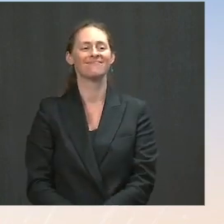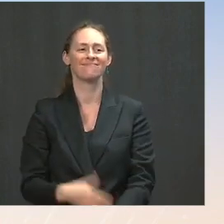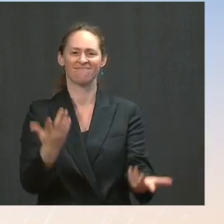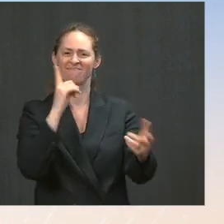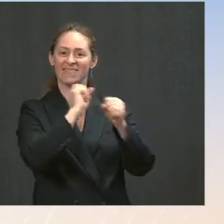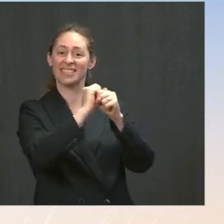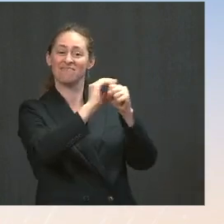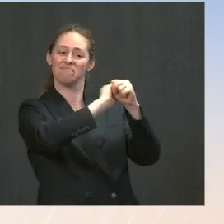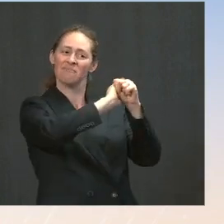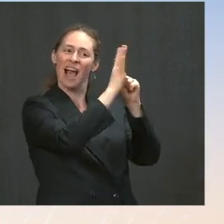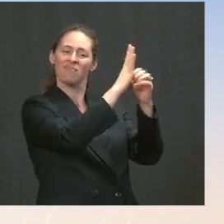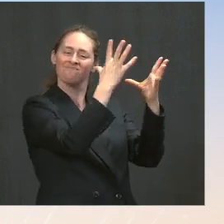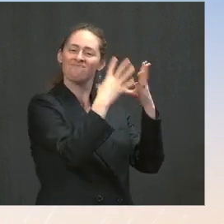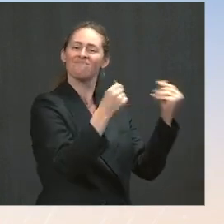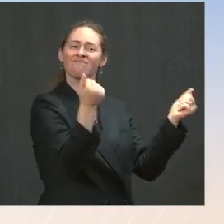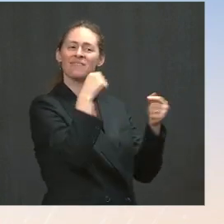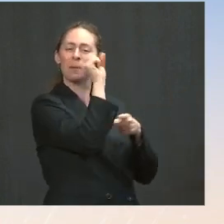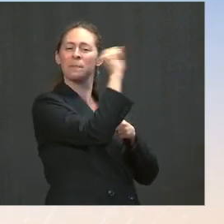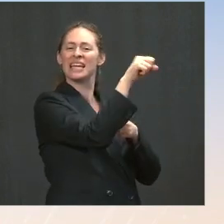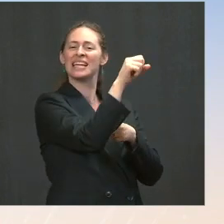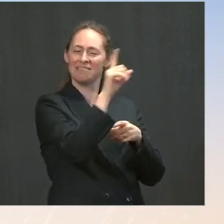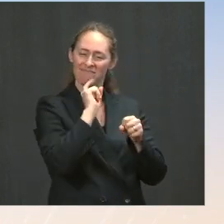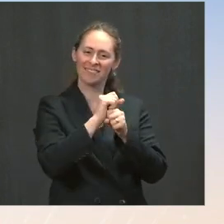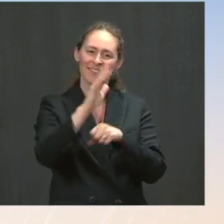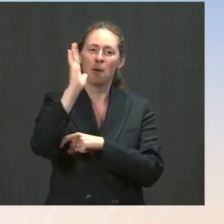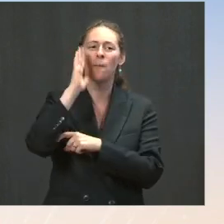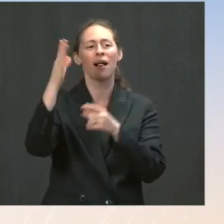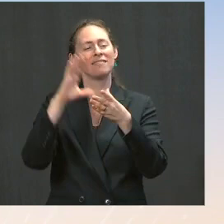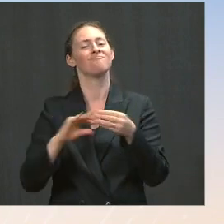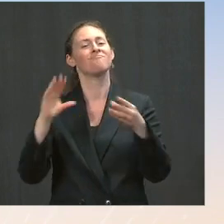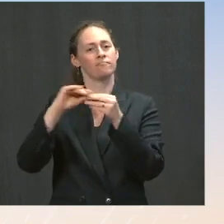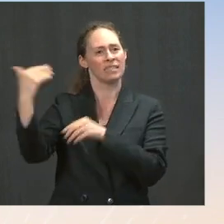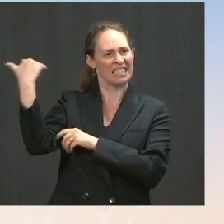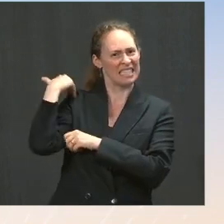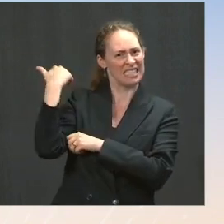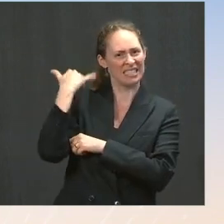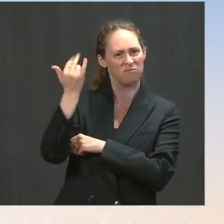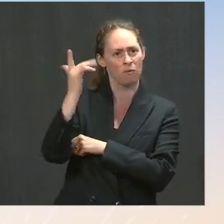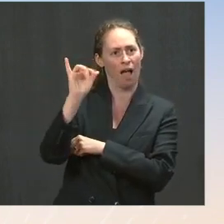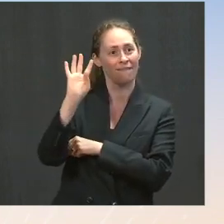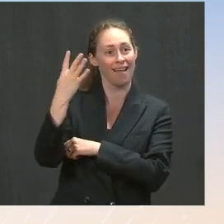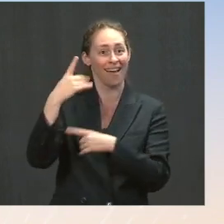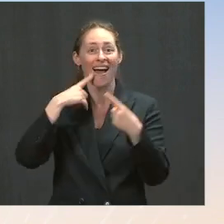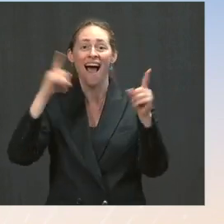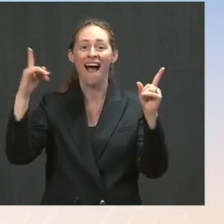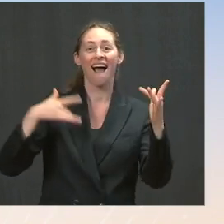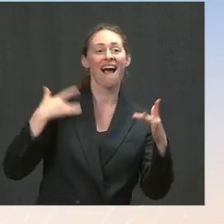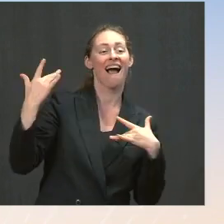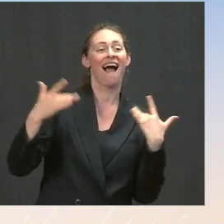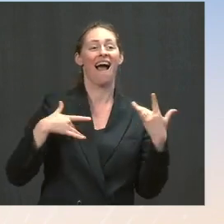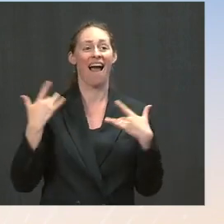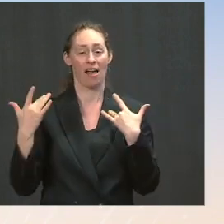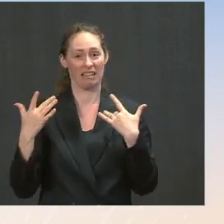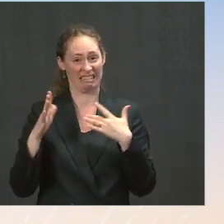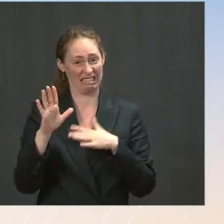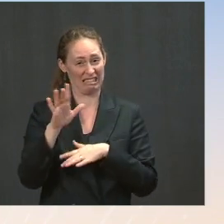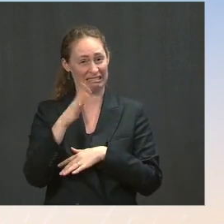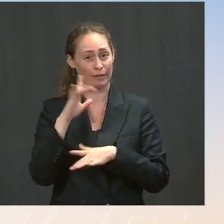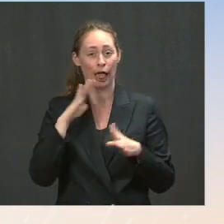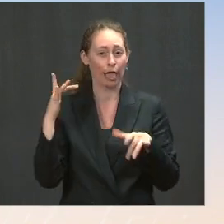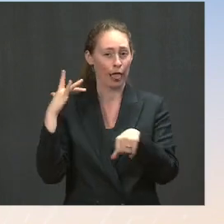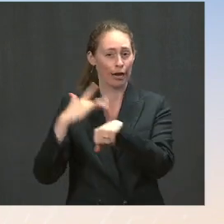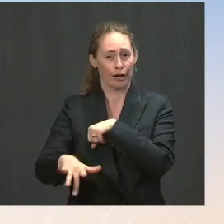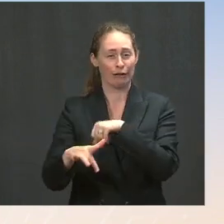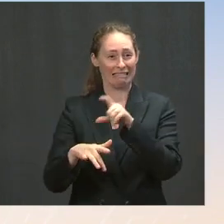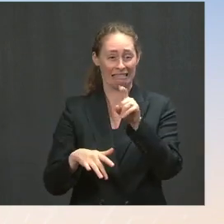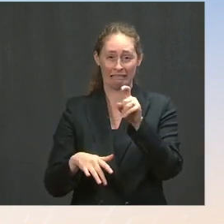the virus." Was that declaring premature victory? And are you at all concerned that those statements will make it tougher for you guys to